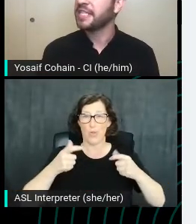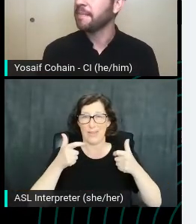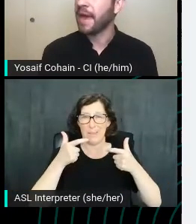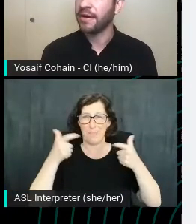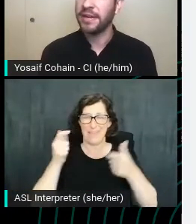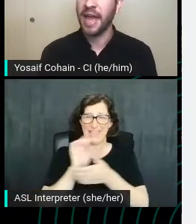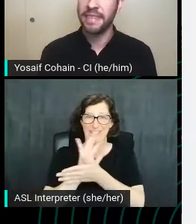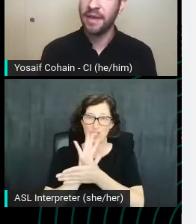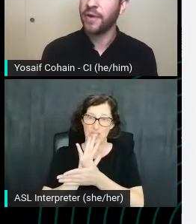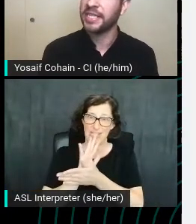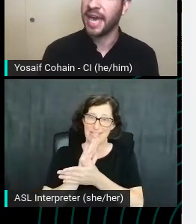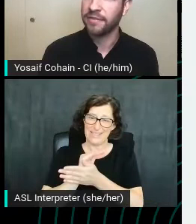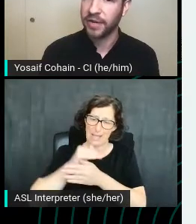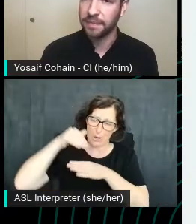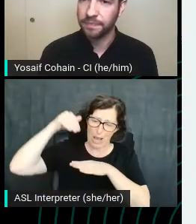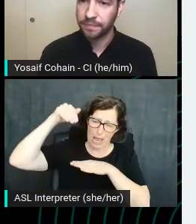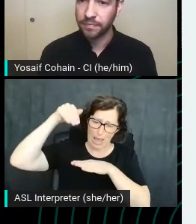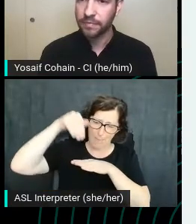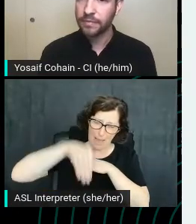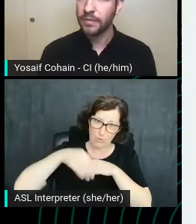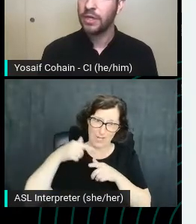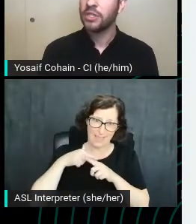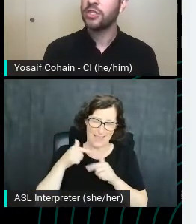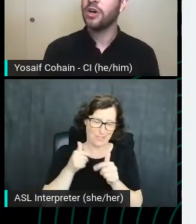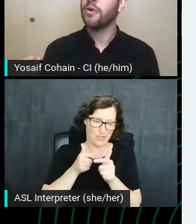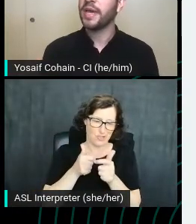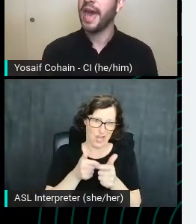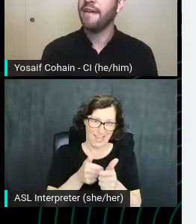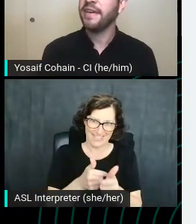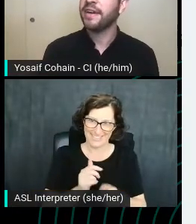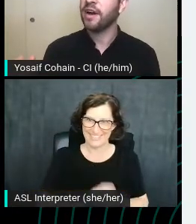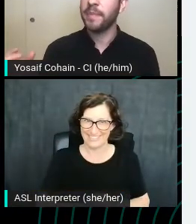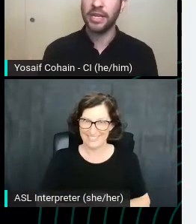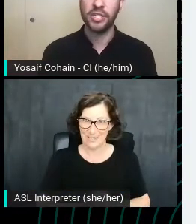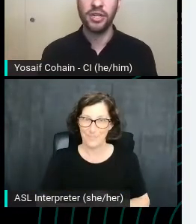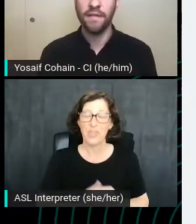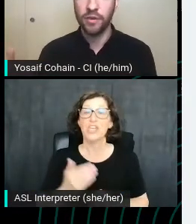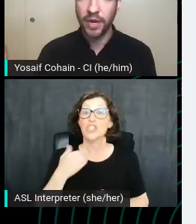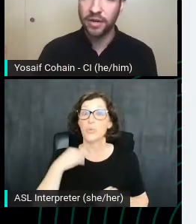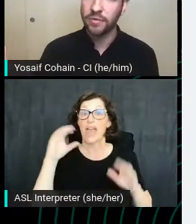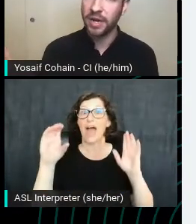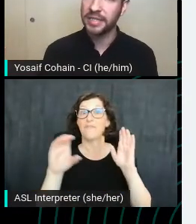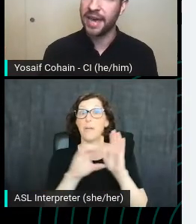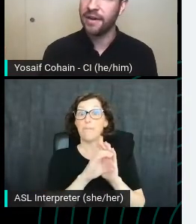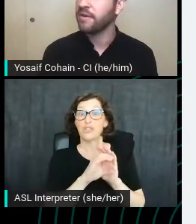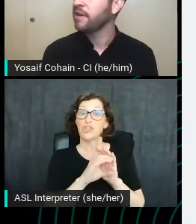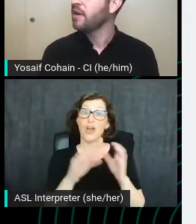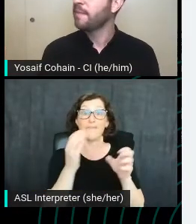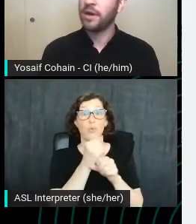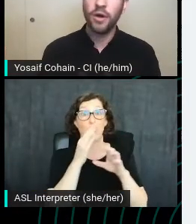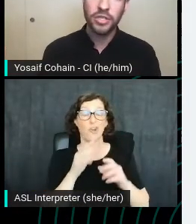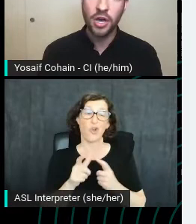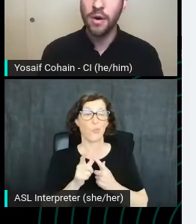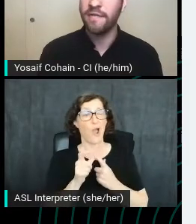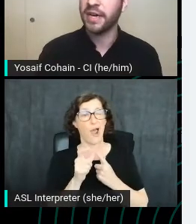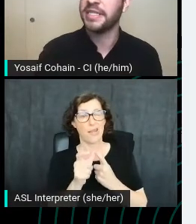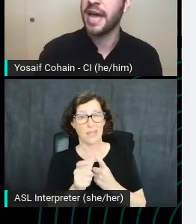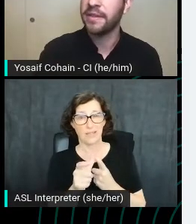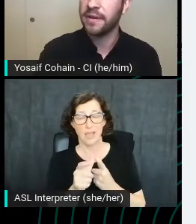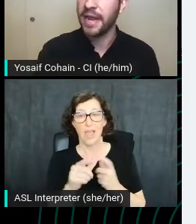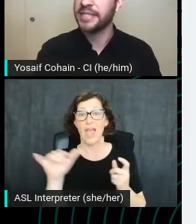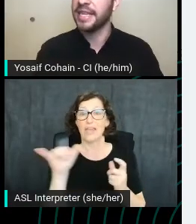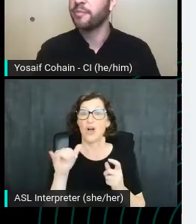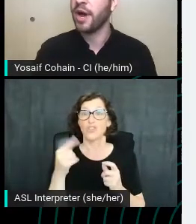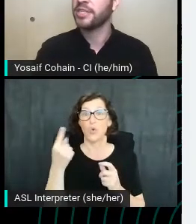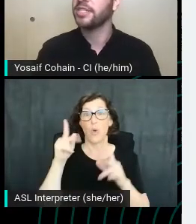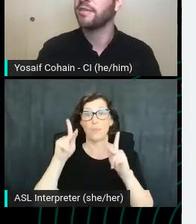very steep mountain and then race after it. So we have here a picture of the winner running down, but also of a